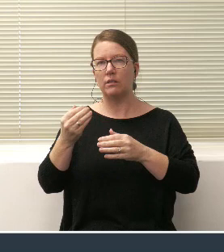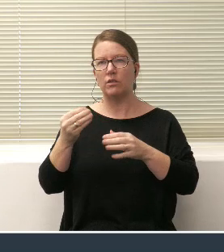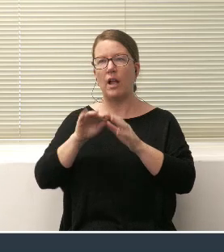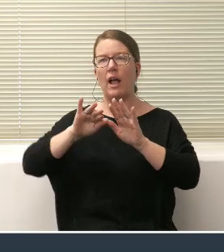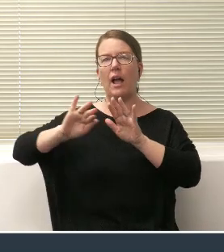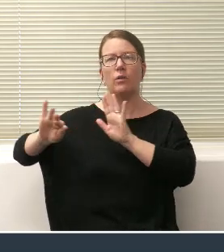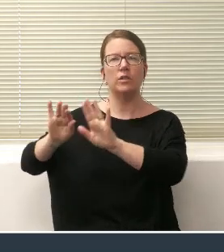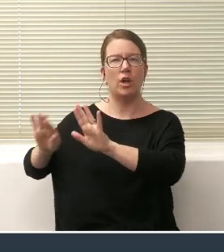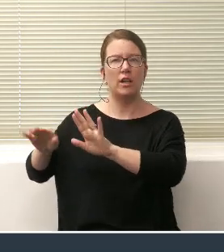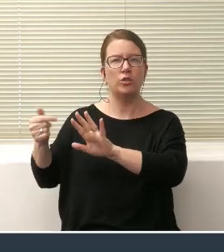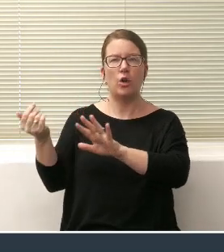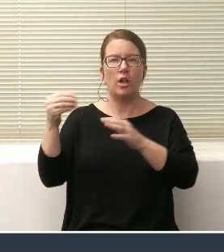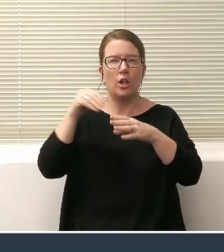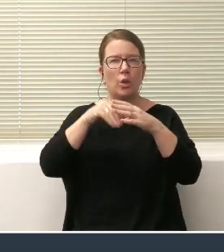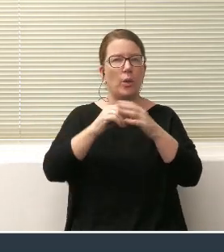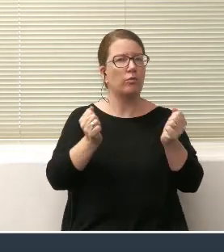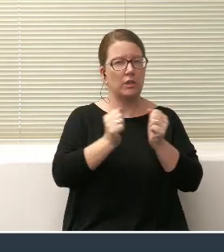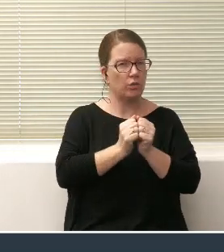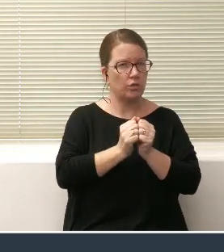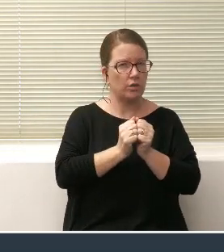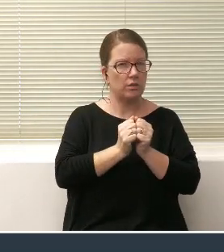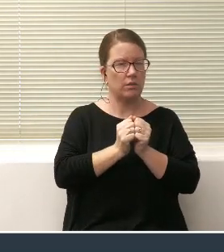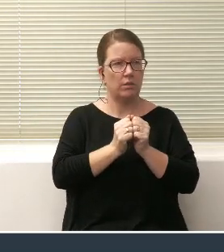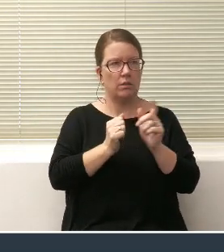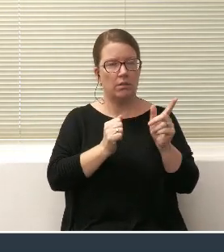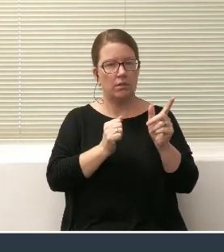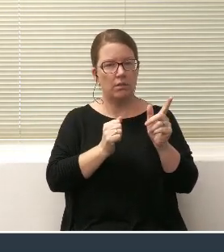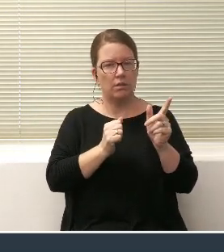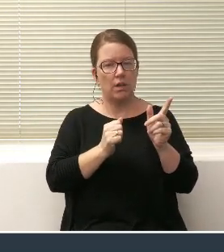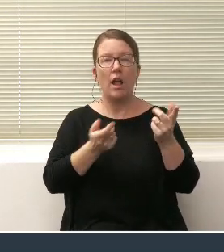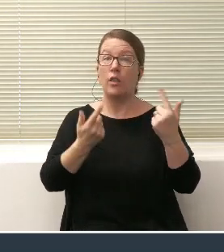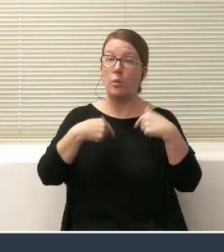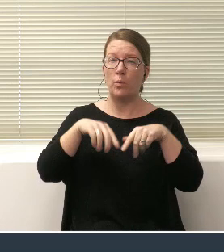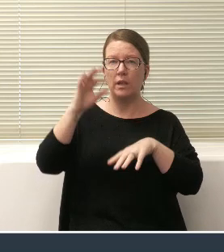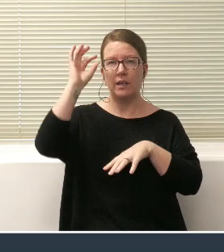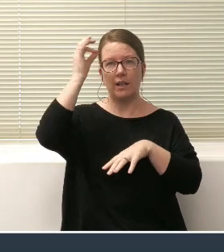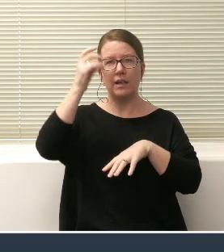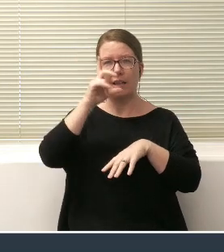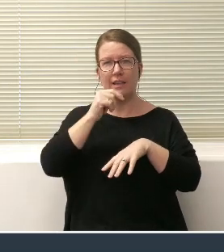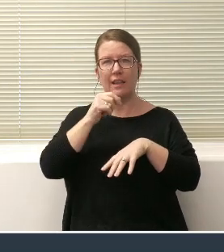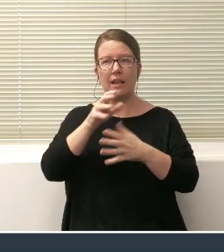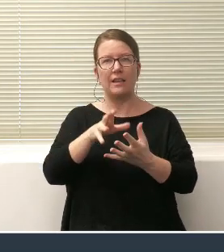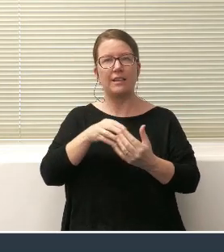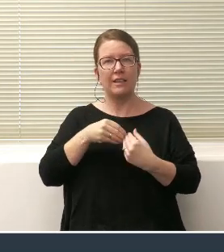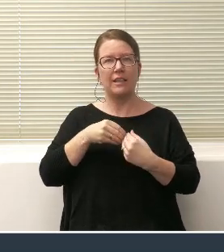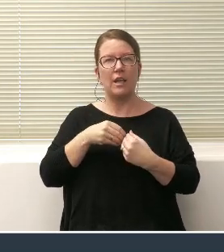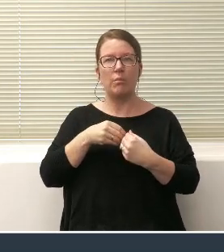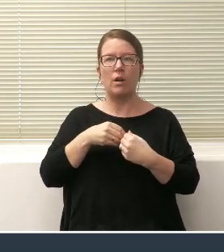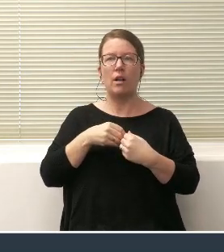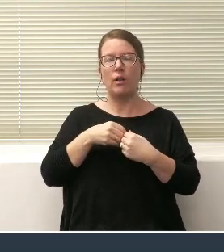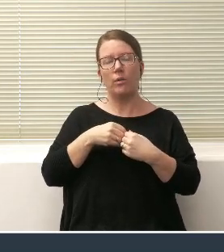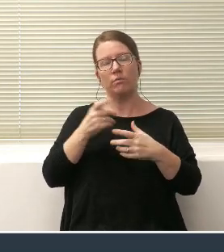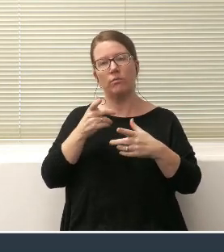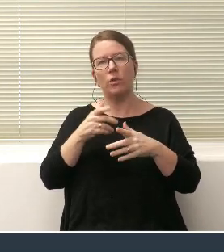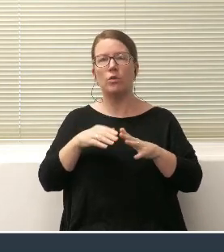of the resolution that we make today? And we just retain delegation. And we, as council, retain delegation for council officers to come back